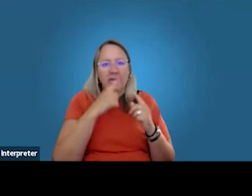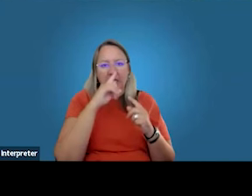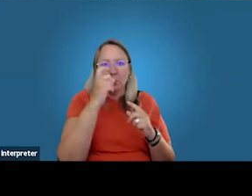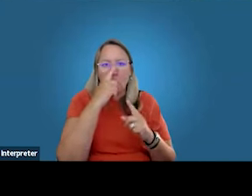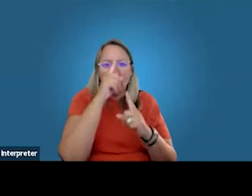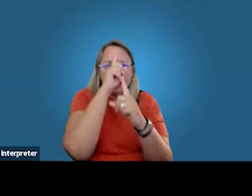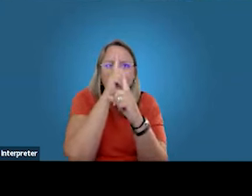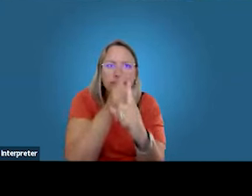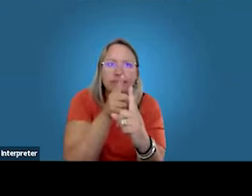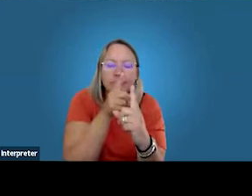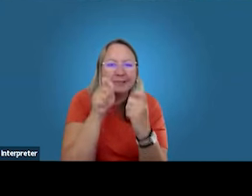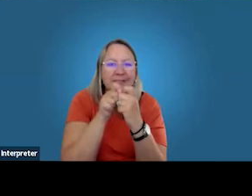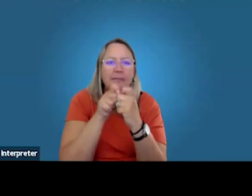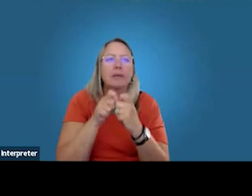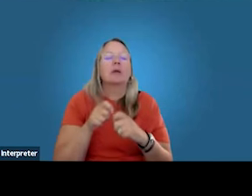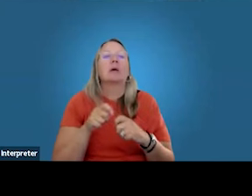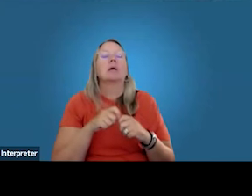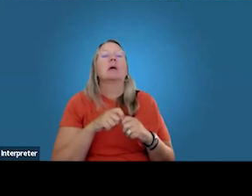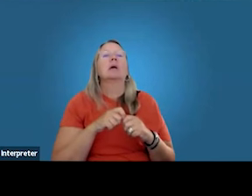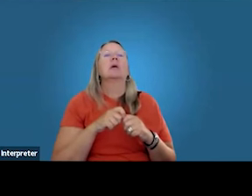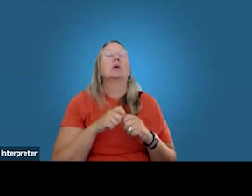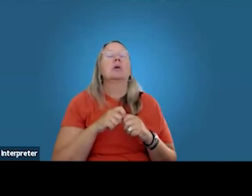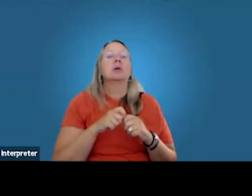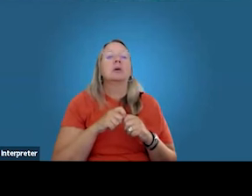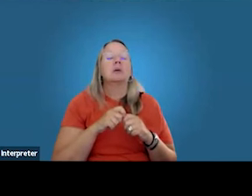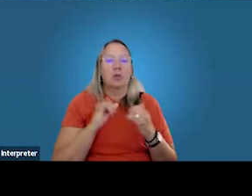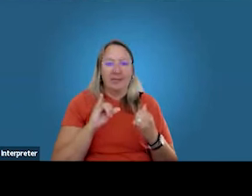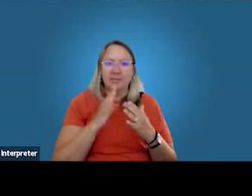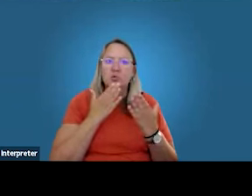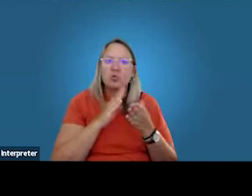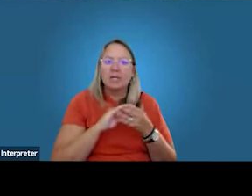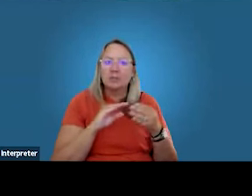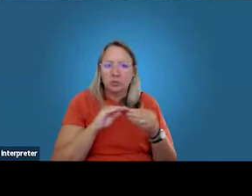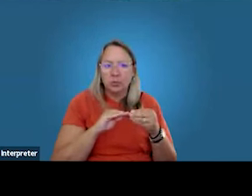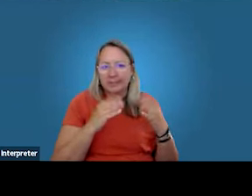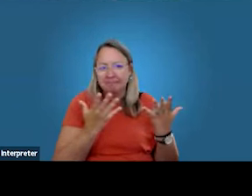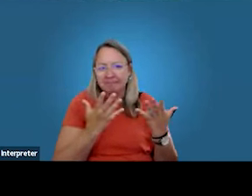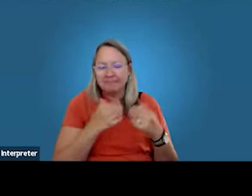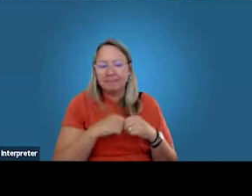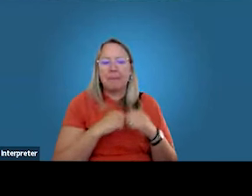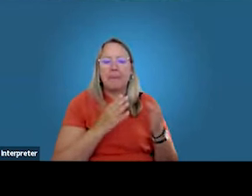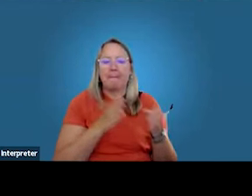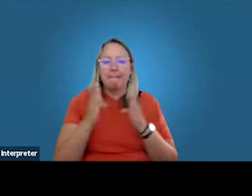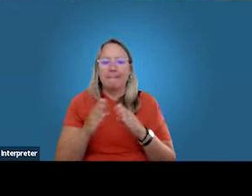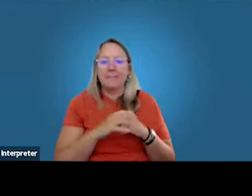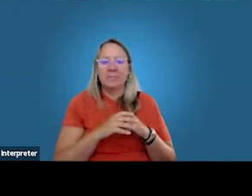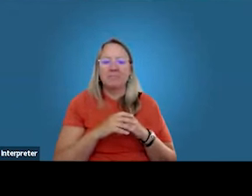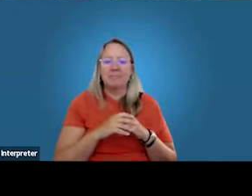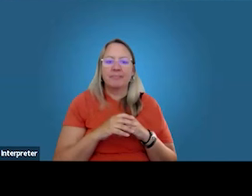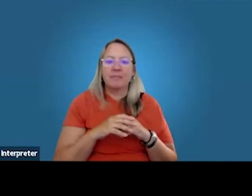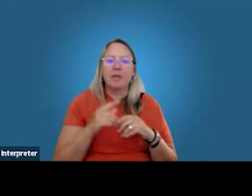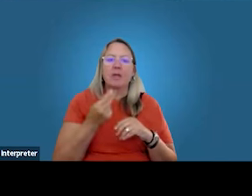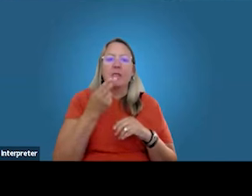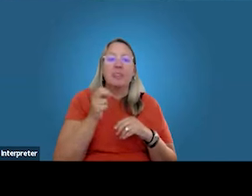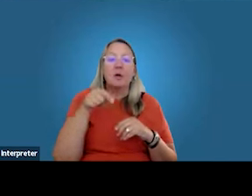behind something, or something that people can get behind and have agency within, this is a great story type. The second is the quest.